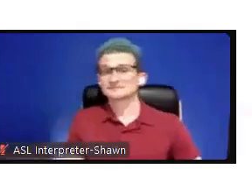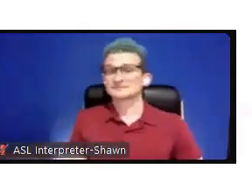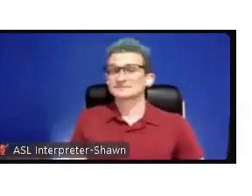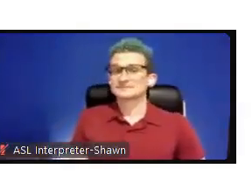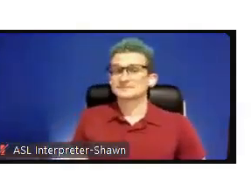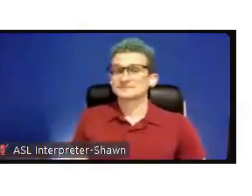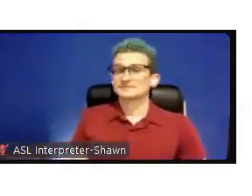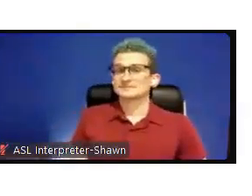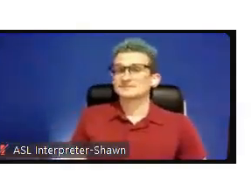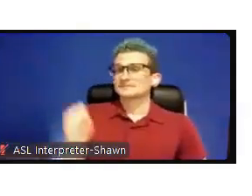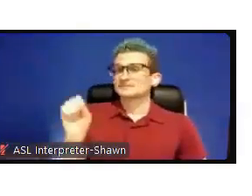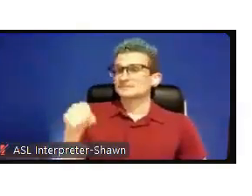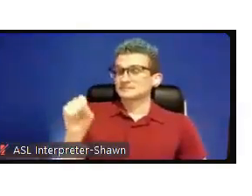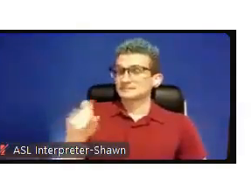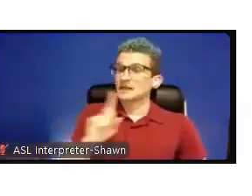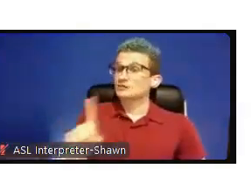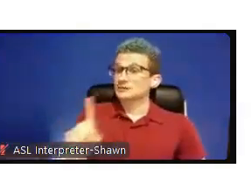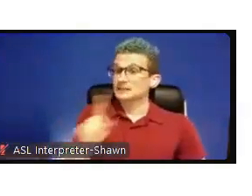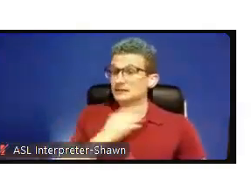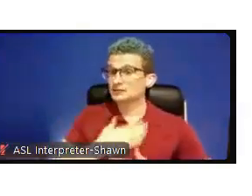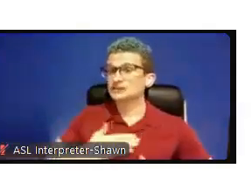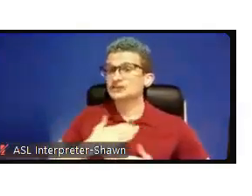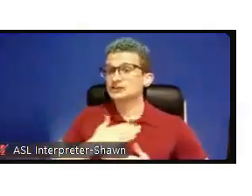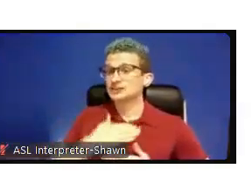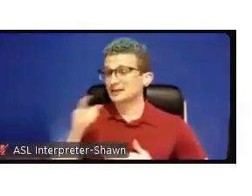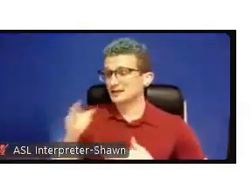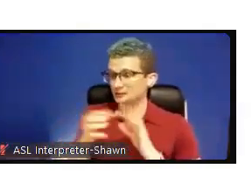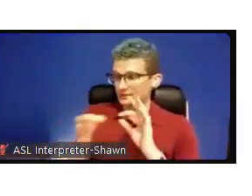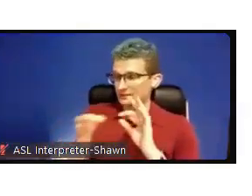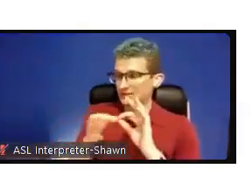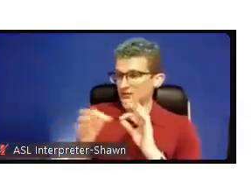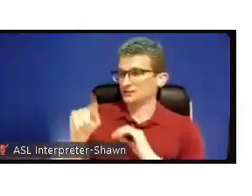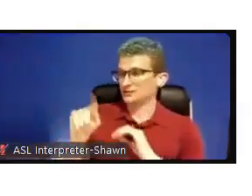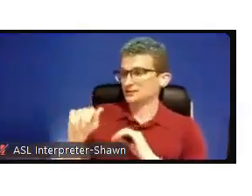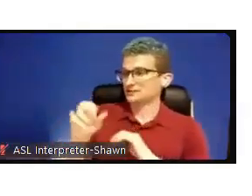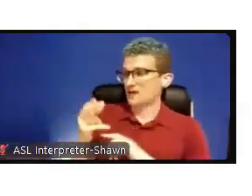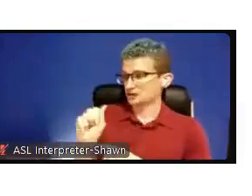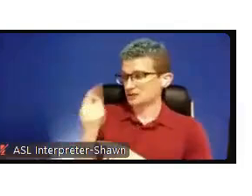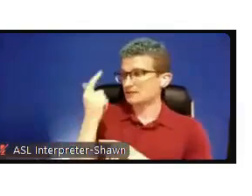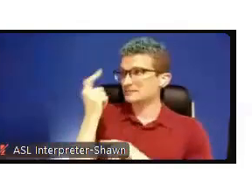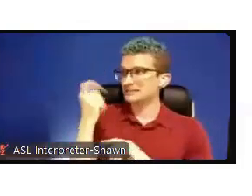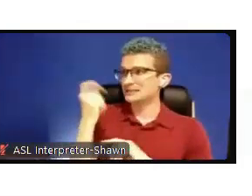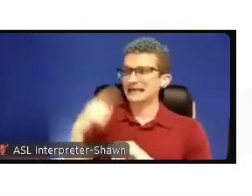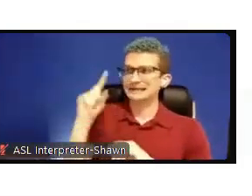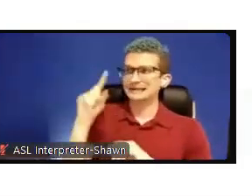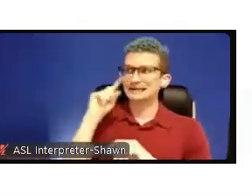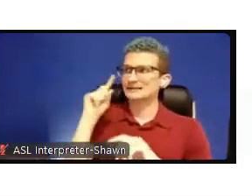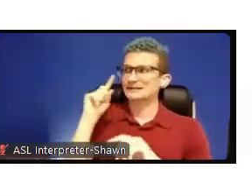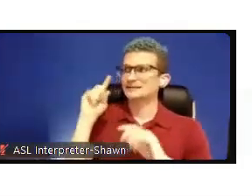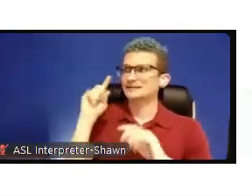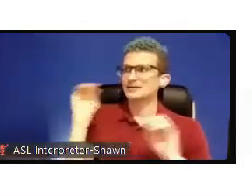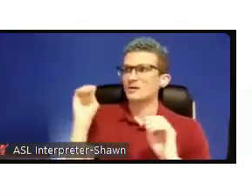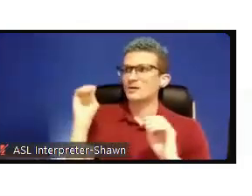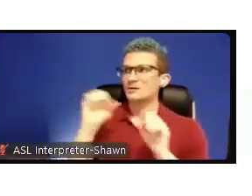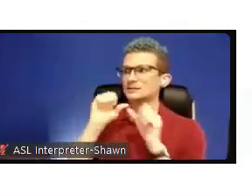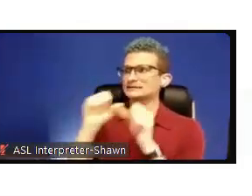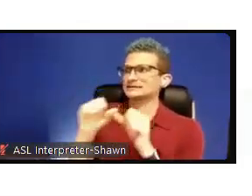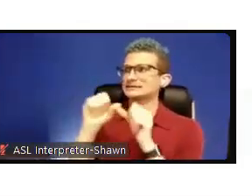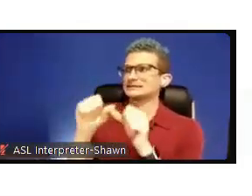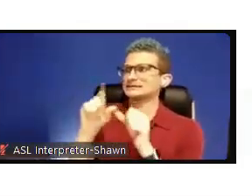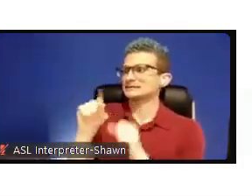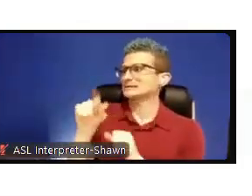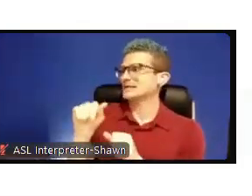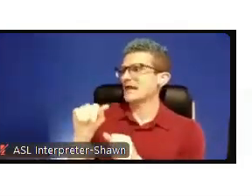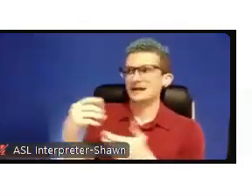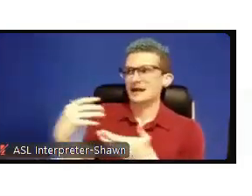Yeah, I really appreciate you bringing that up, Tasha, because I don't think there's consistent data that is being tracked across the state